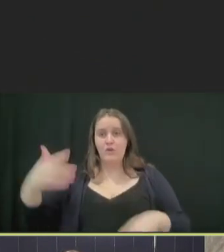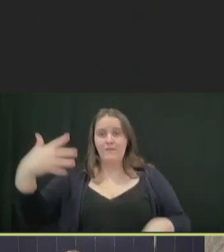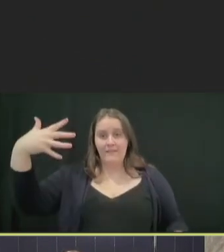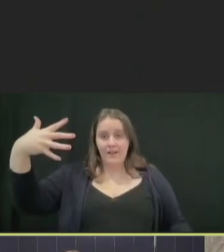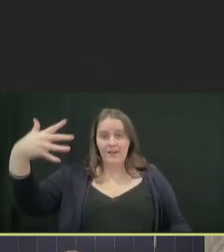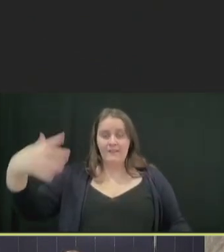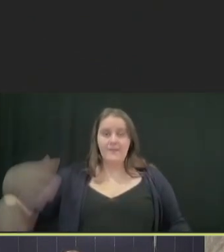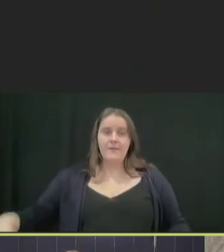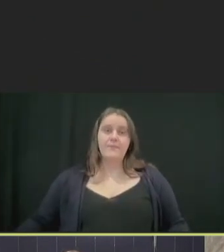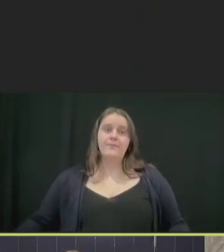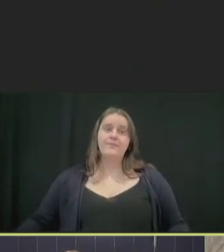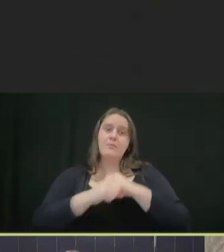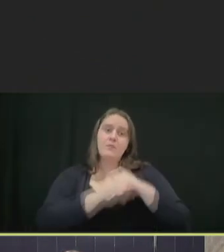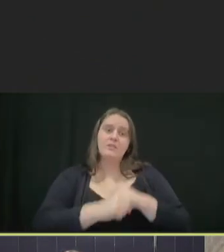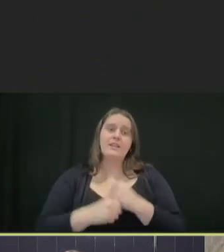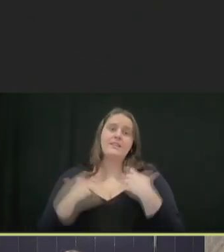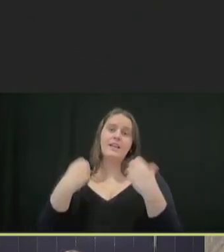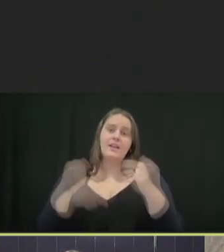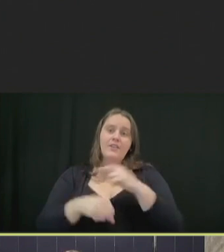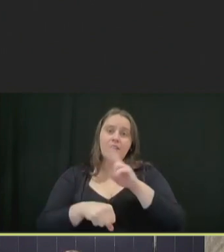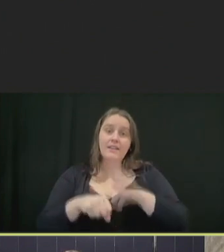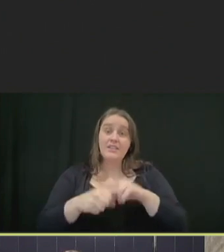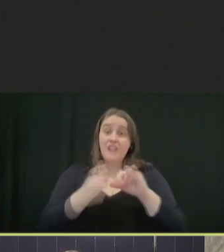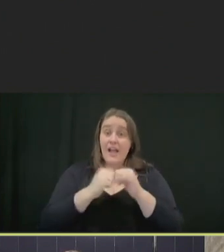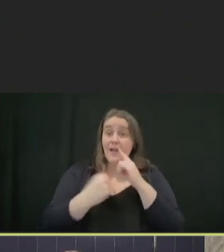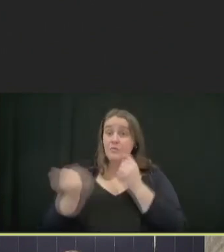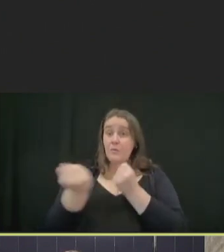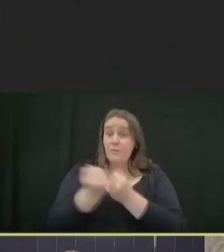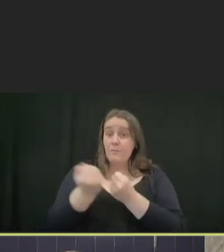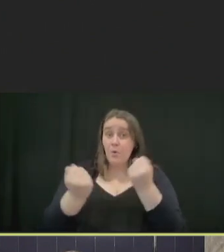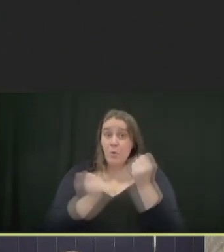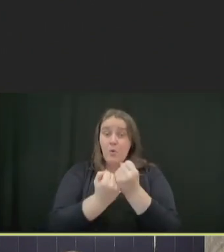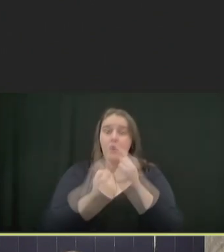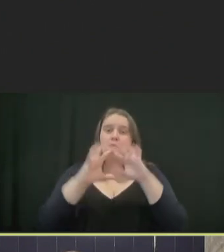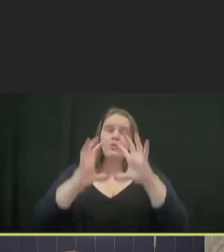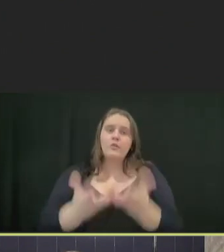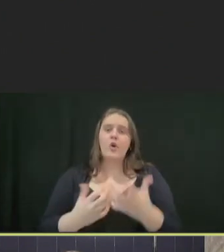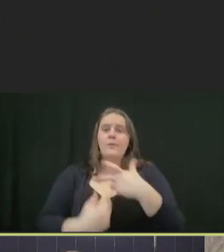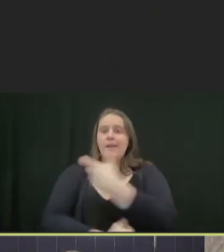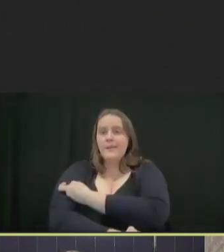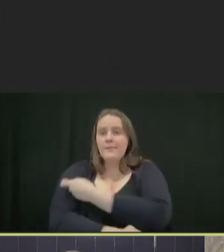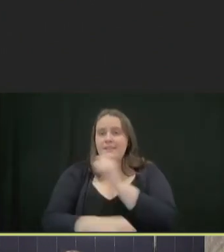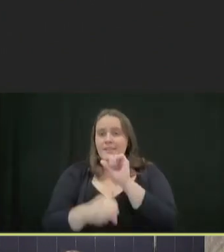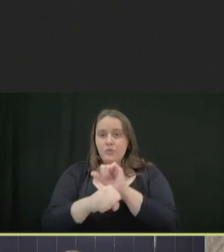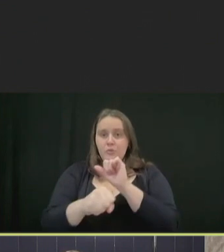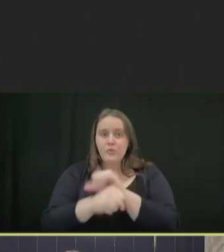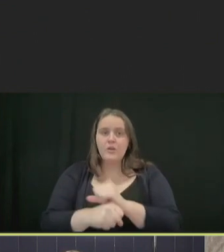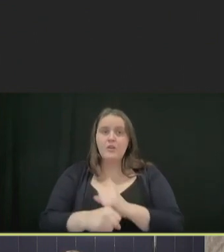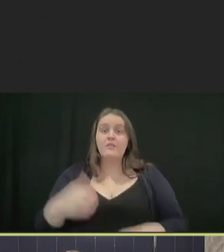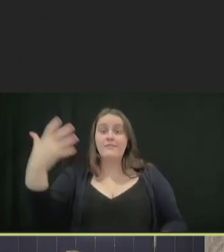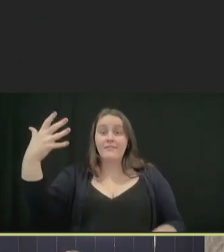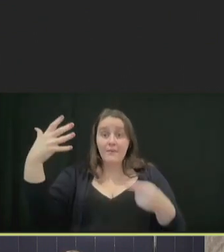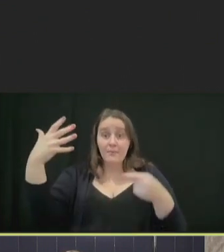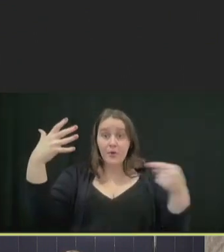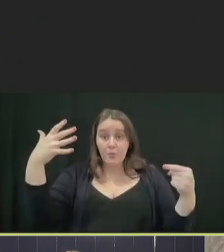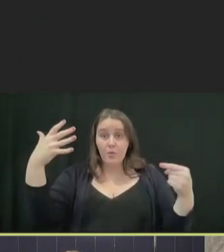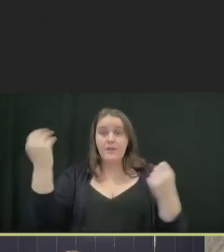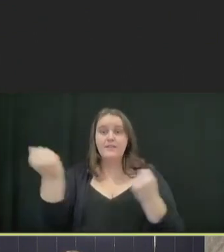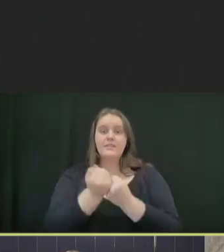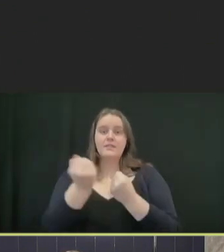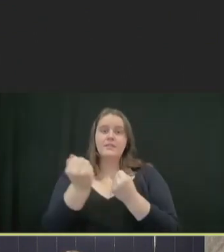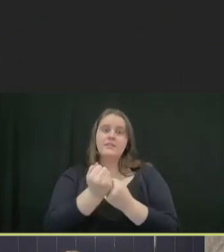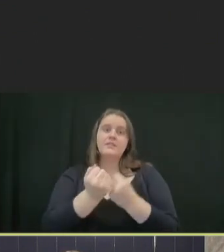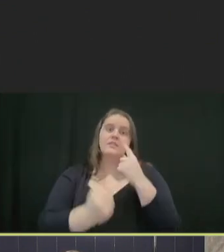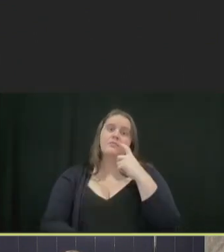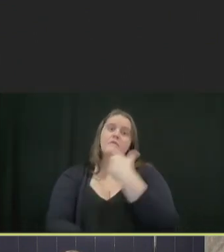Protect the health of the nation by supporting global immunization efforts. And objective 5.1 is to support vaccine research and